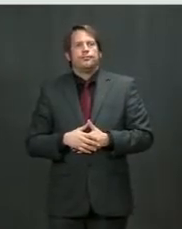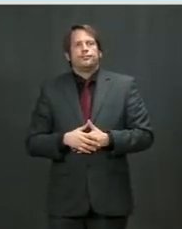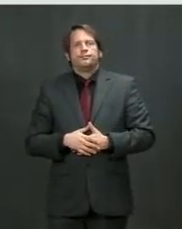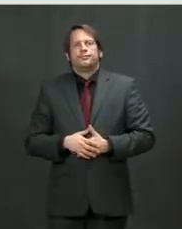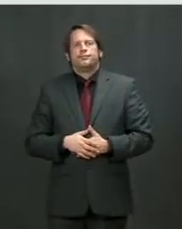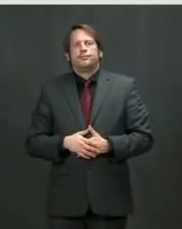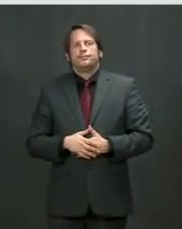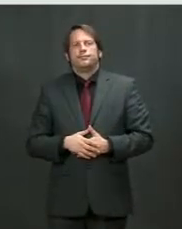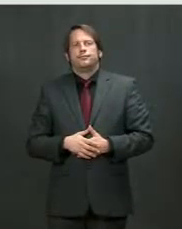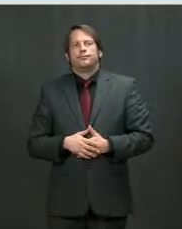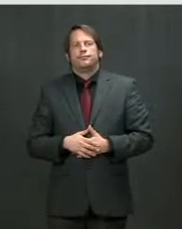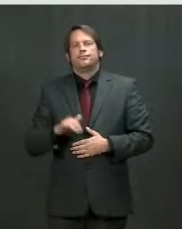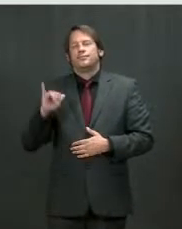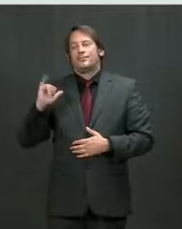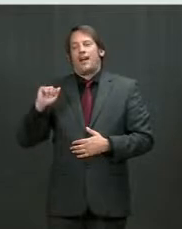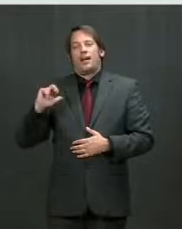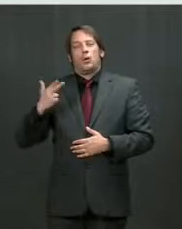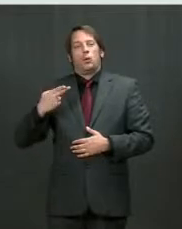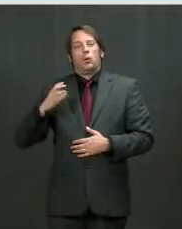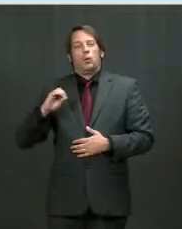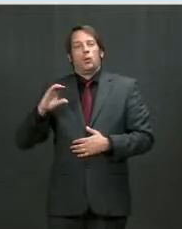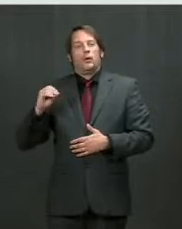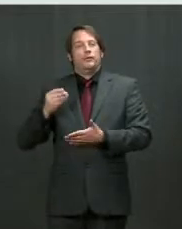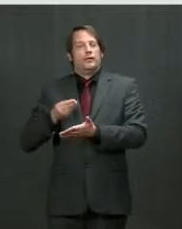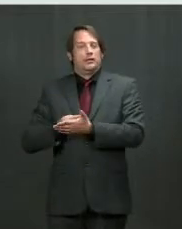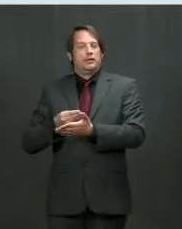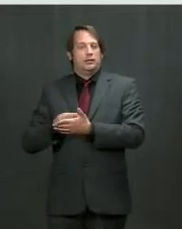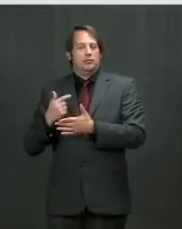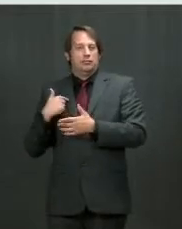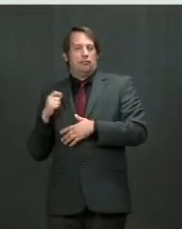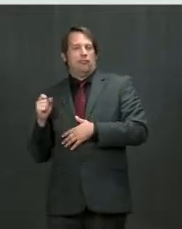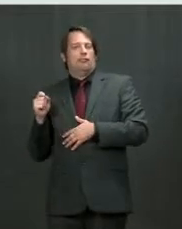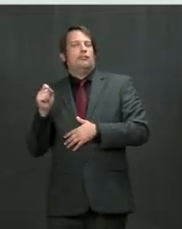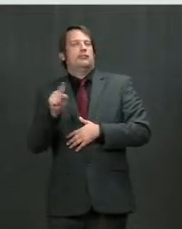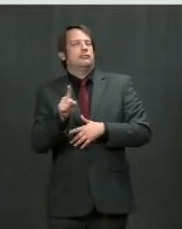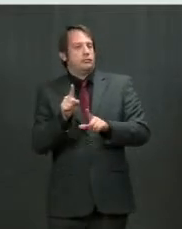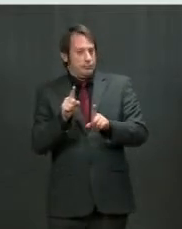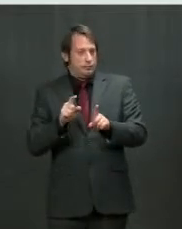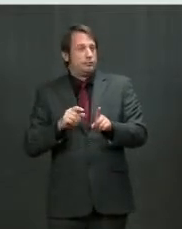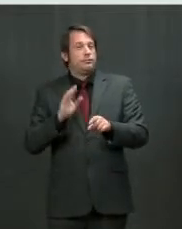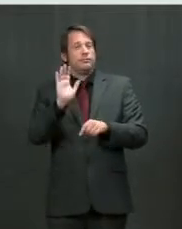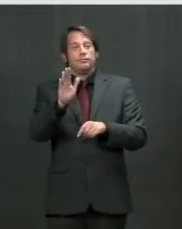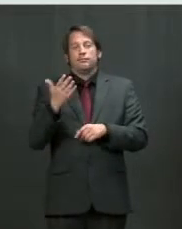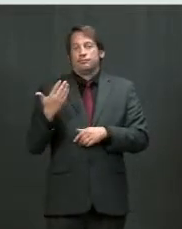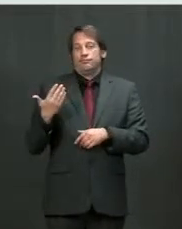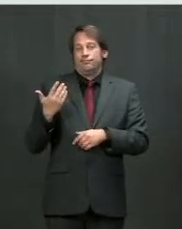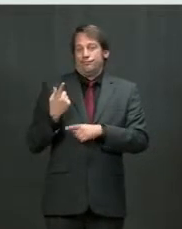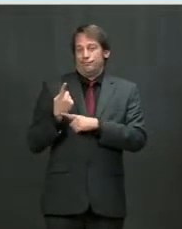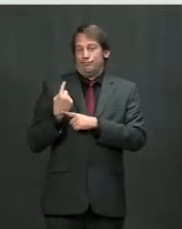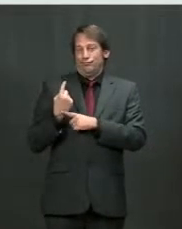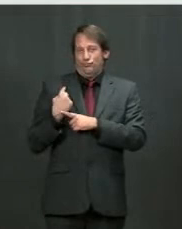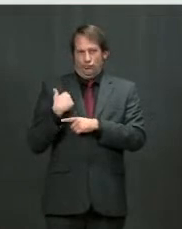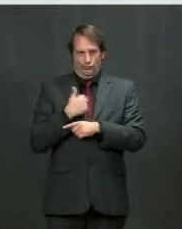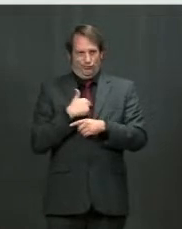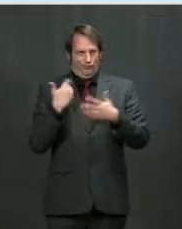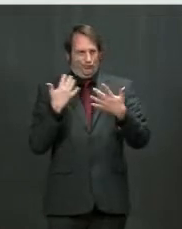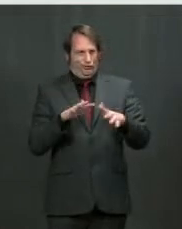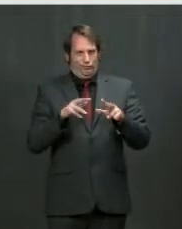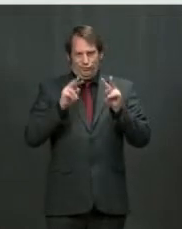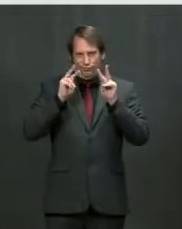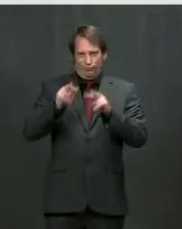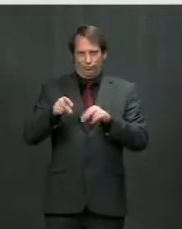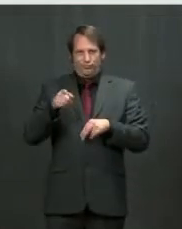Thank you all, and thanks for taking the questions. I know that this time last year, we were looking at acceptable daily case counts, and